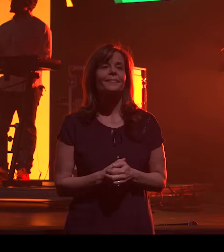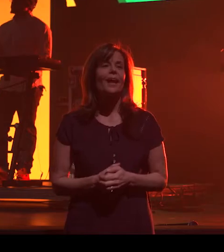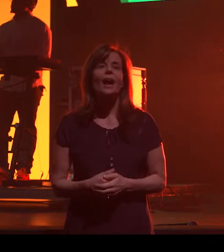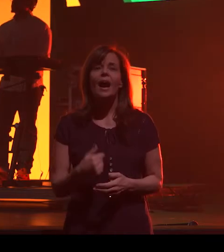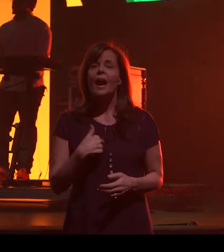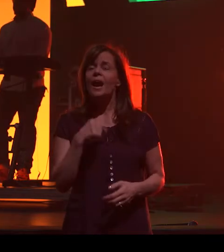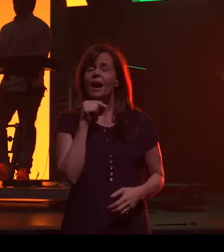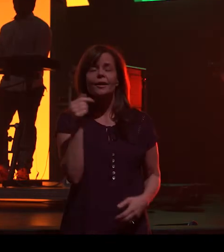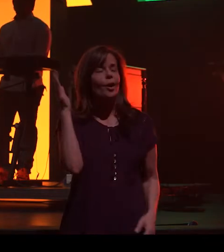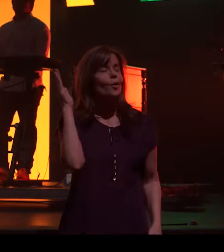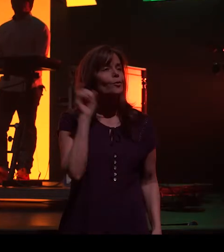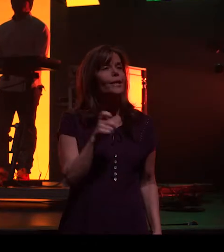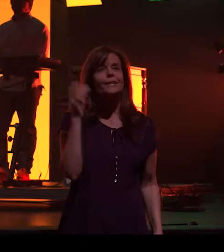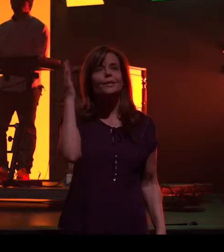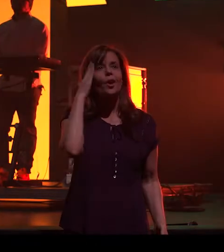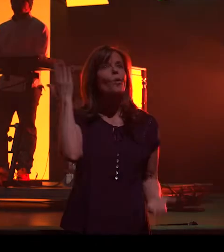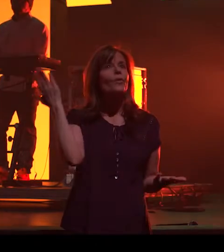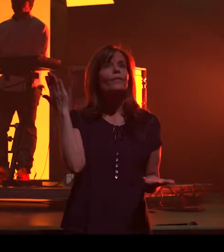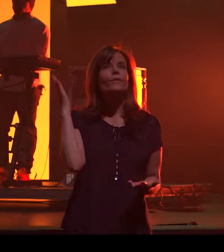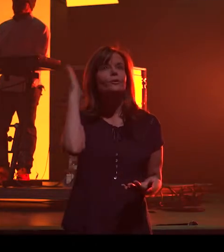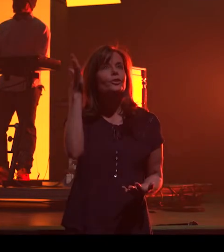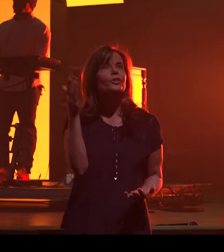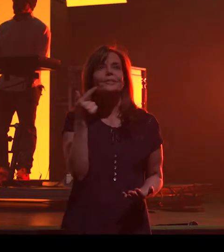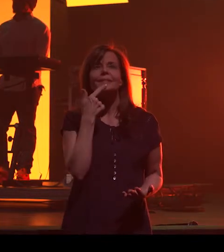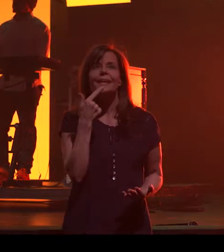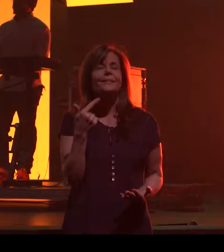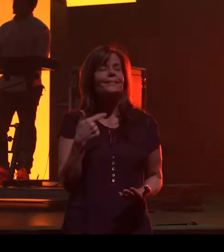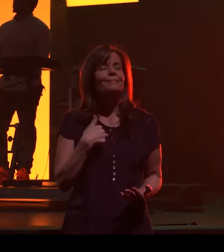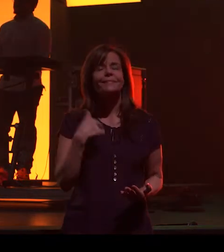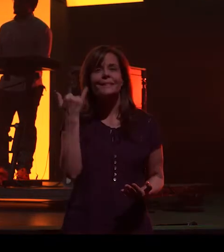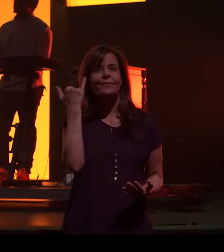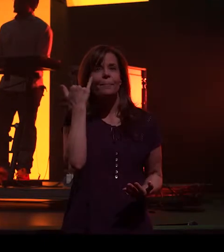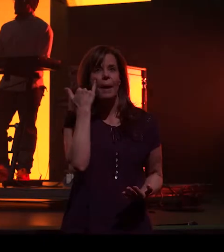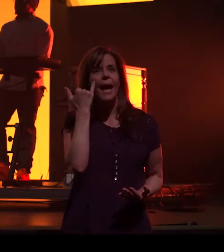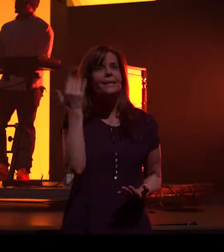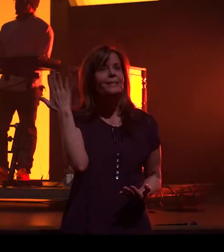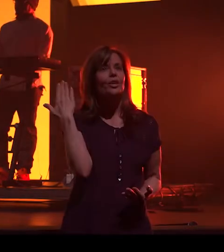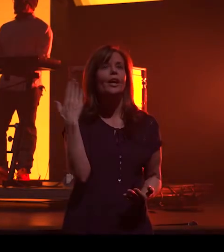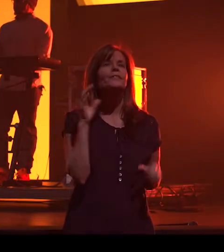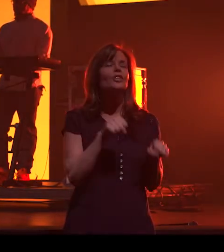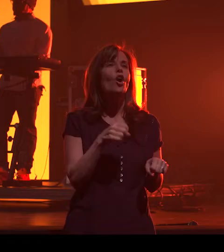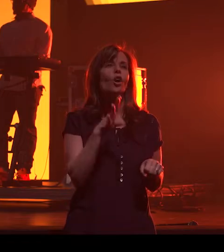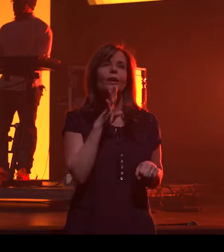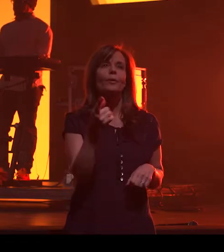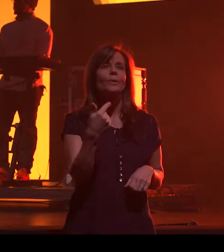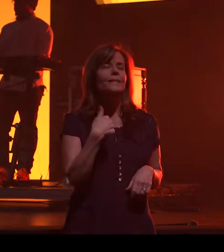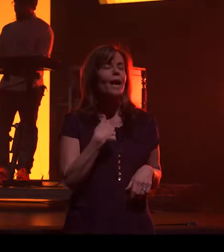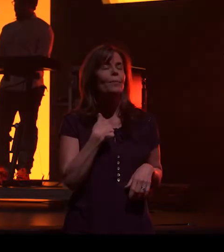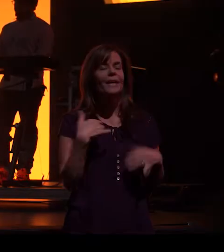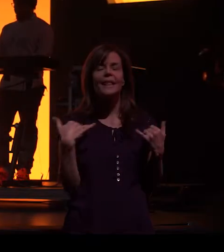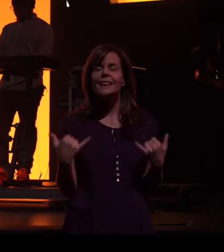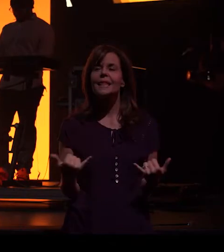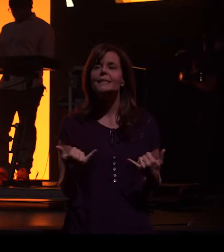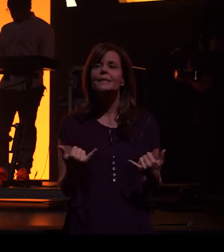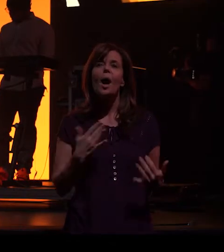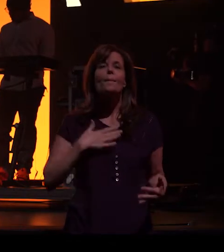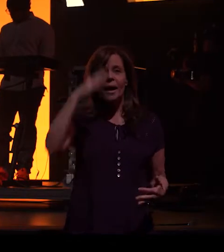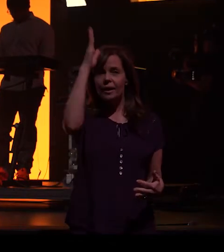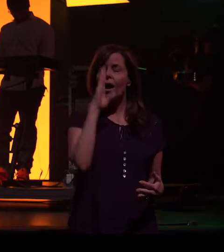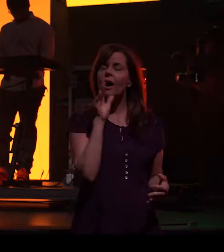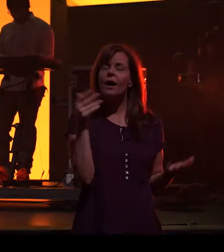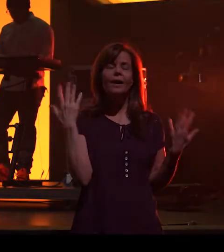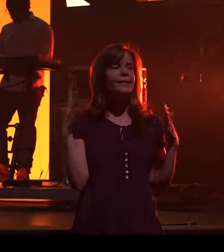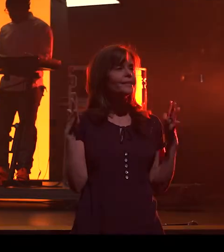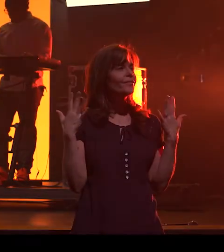deep. But I don't need to know what the future says, 'cause if the past could talk, it would tell me this.